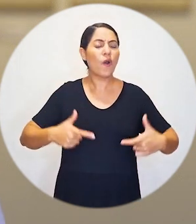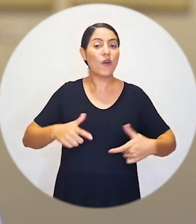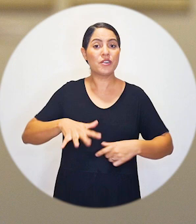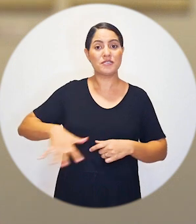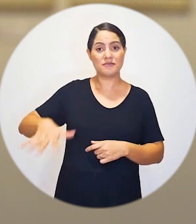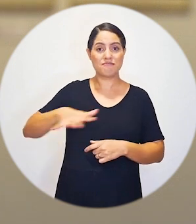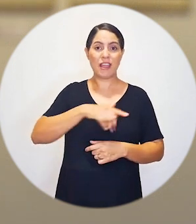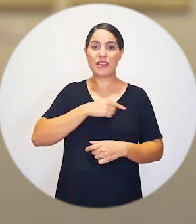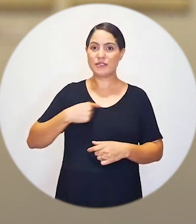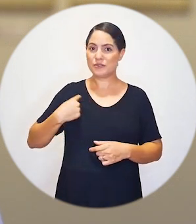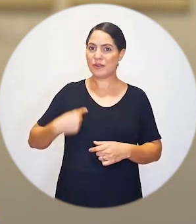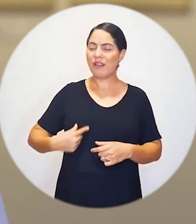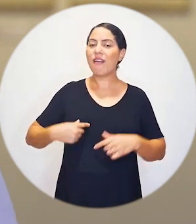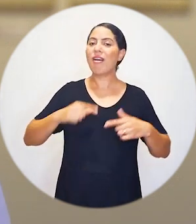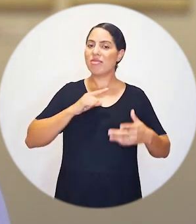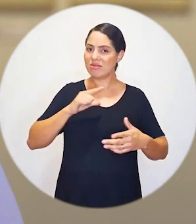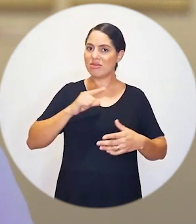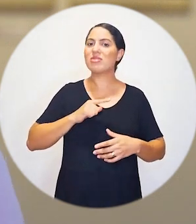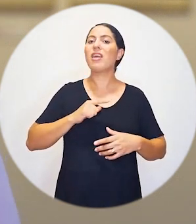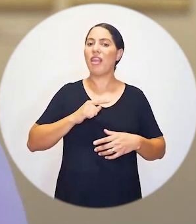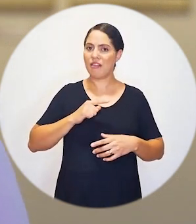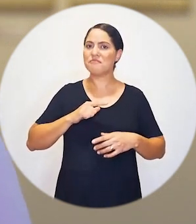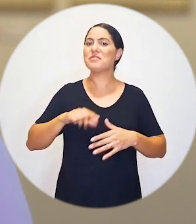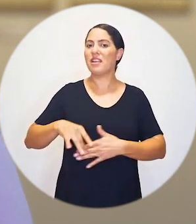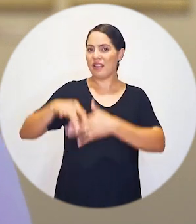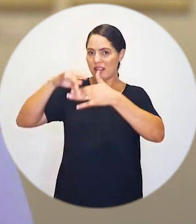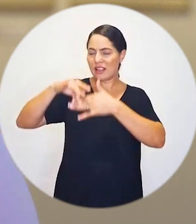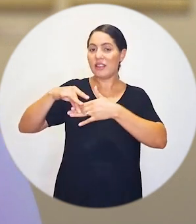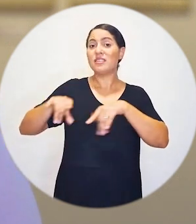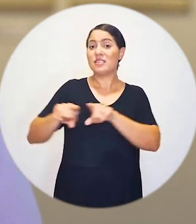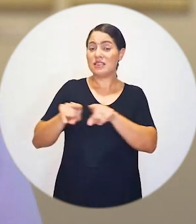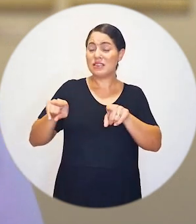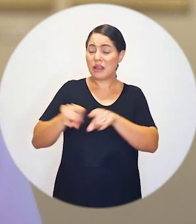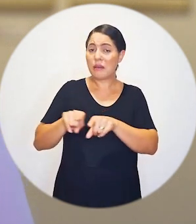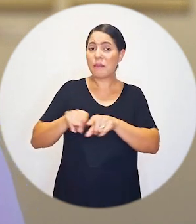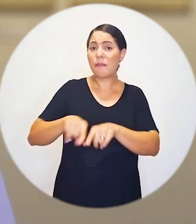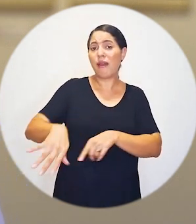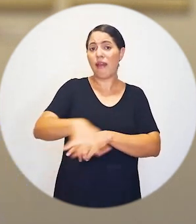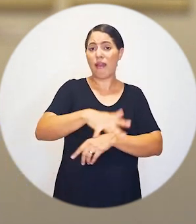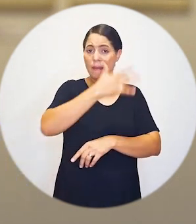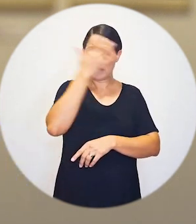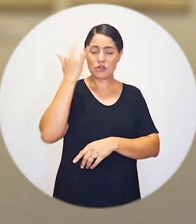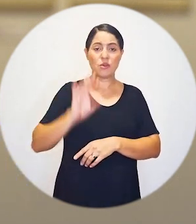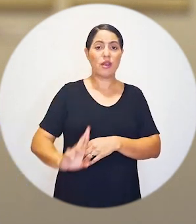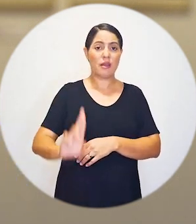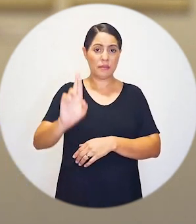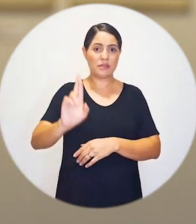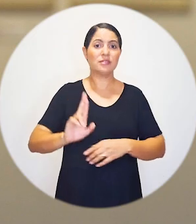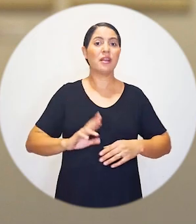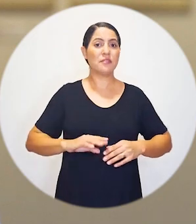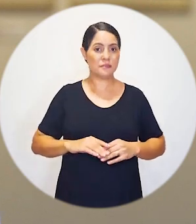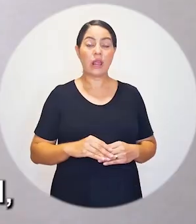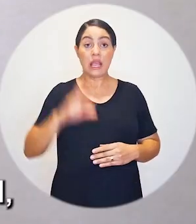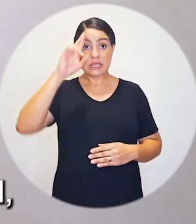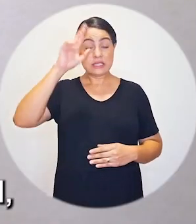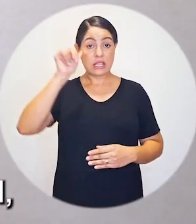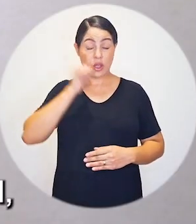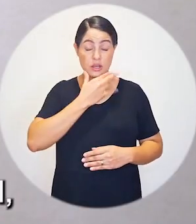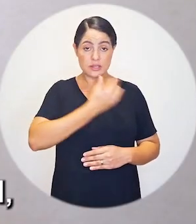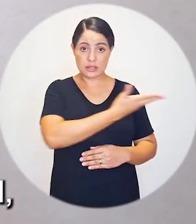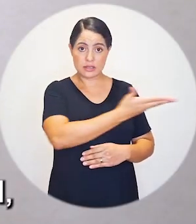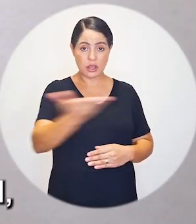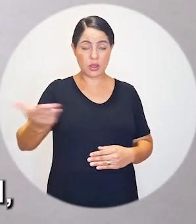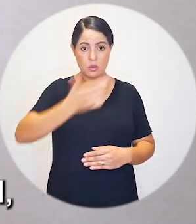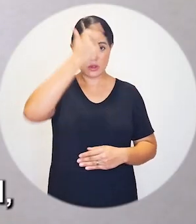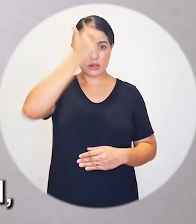aconteceu em Genebra, na Suíça, contou com a participação de líderes e representantes da sociedade civil do mundo todo. Ladies and